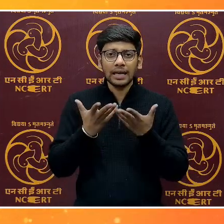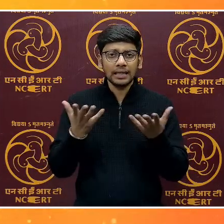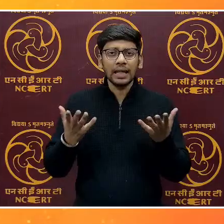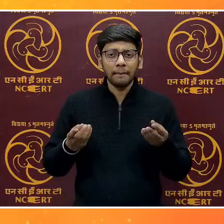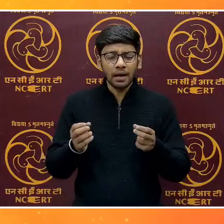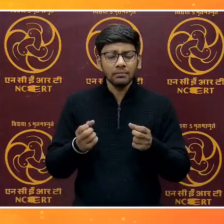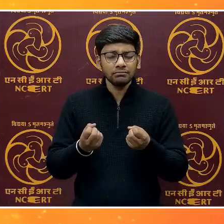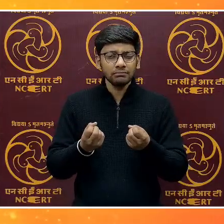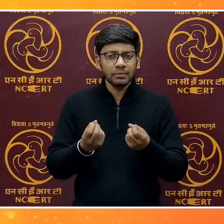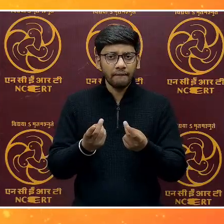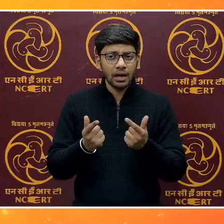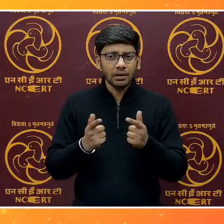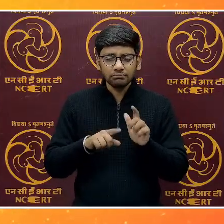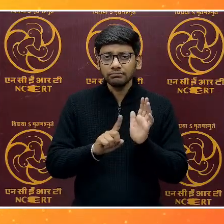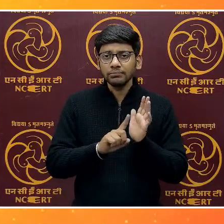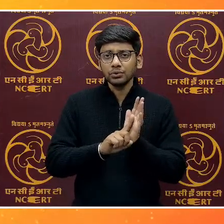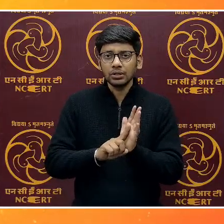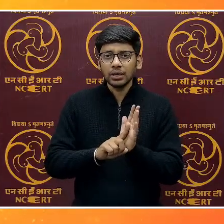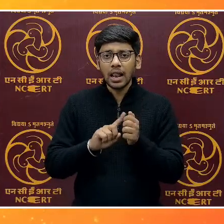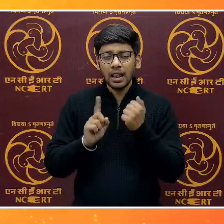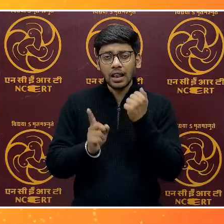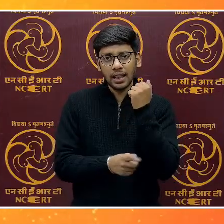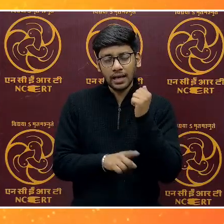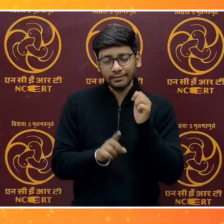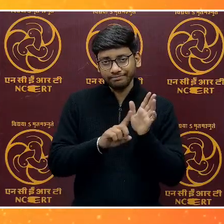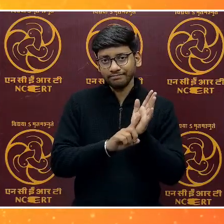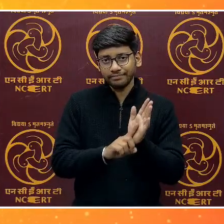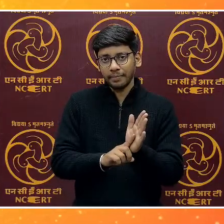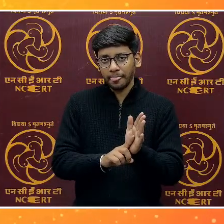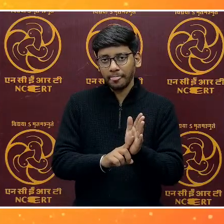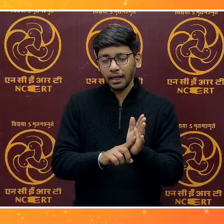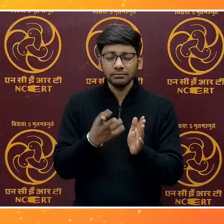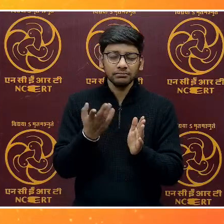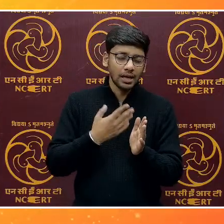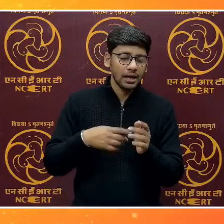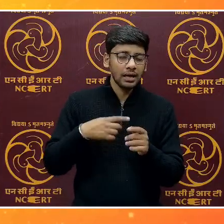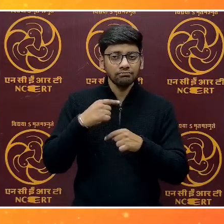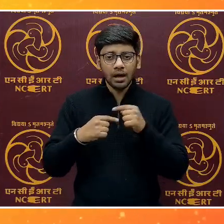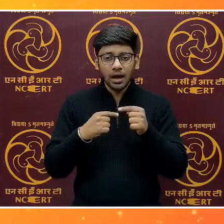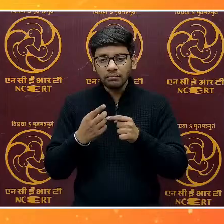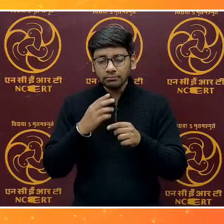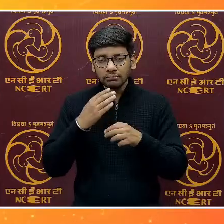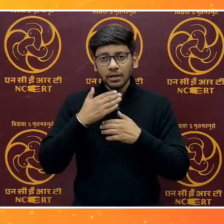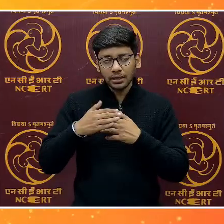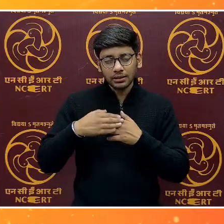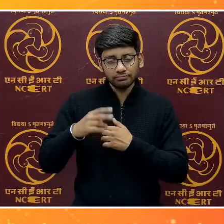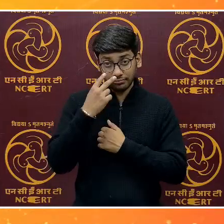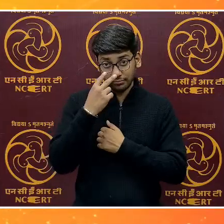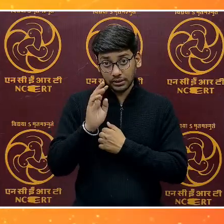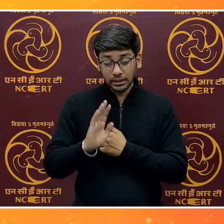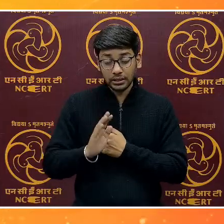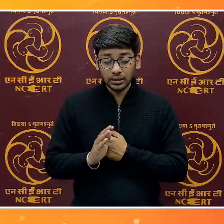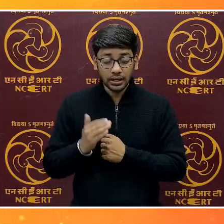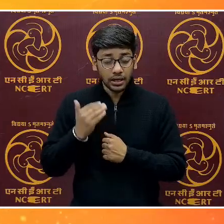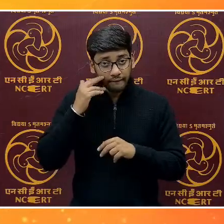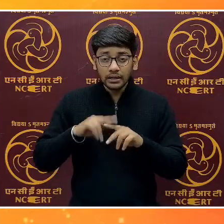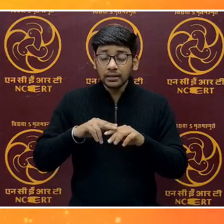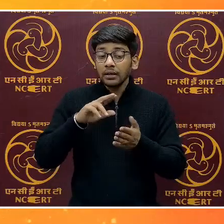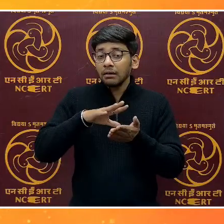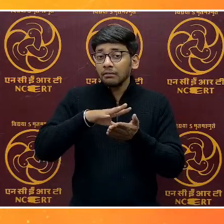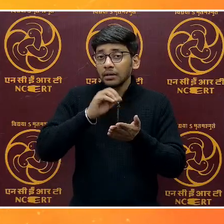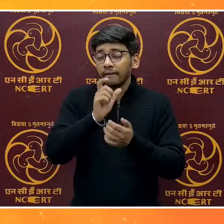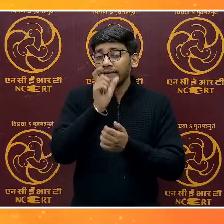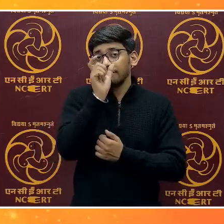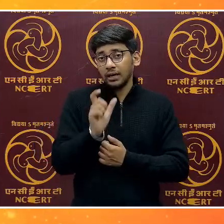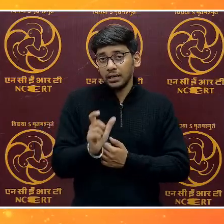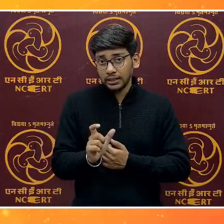about day and night, but that will come later in the session. Oh. So keep watching the session also. Right. So after learning about the poem and the new words,